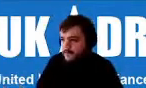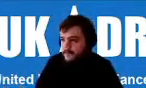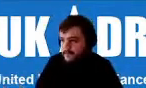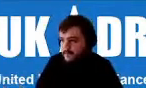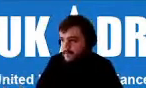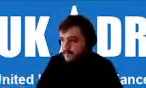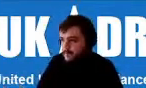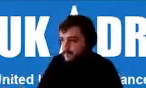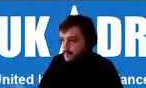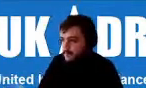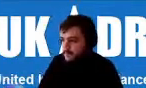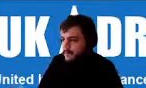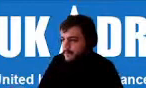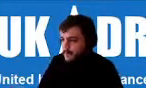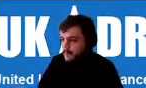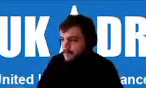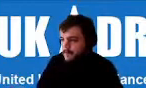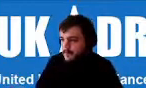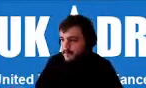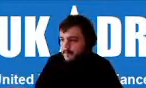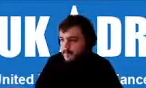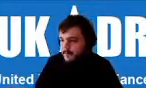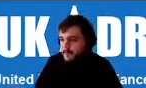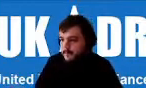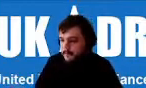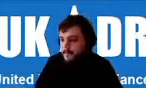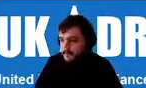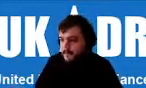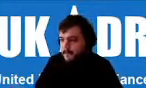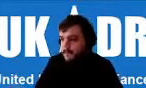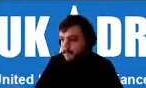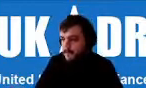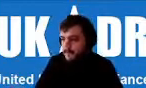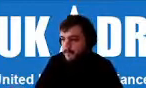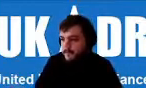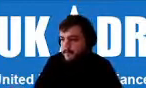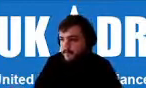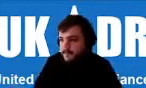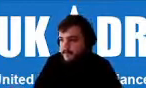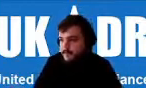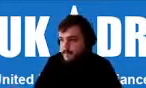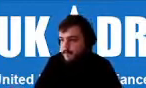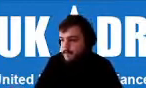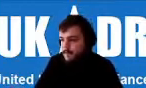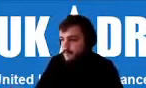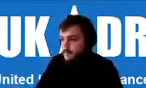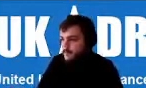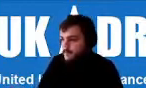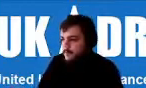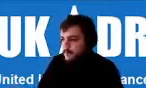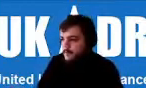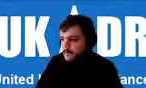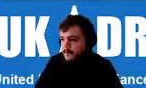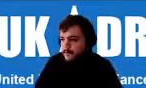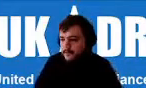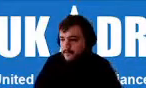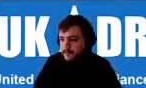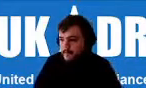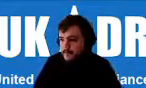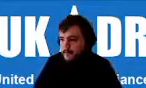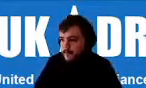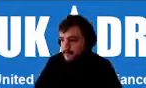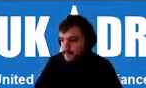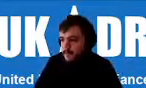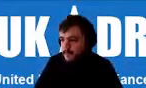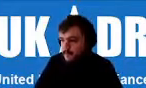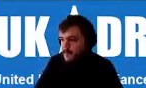internal study recently completed by the Red Cross, the British Red Cross. And that was all about vulnerability, because they want to know where